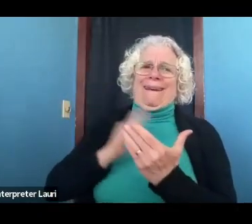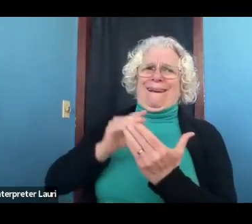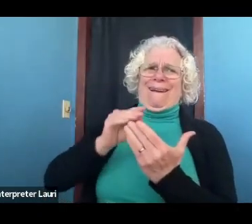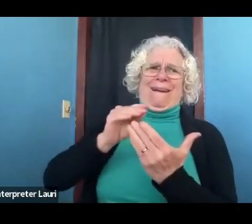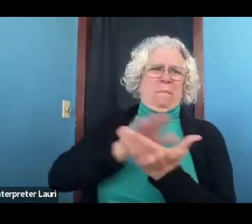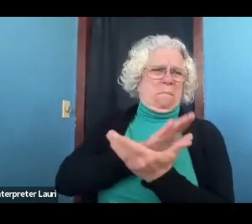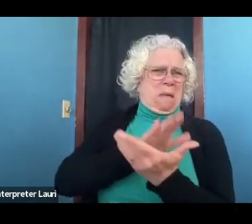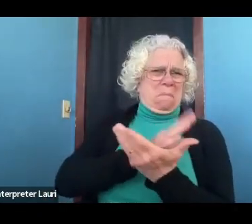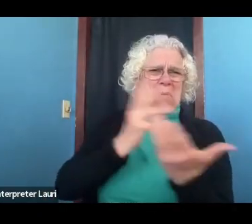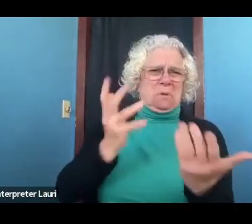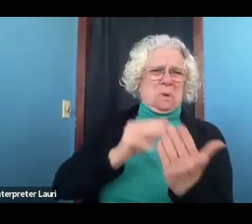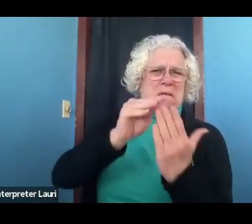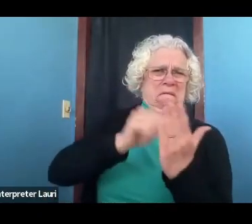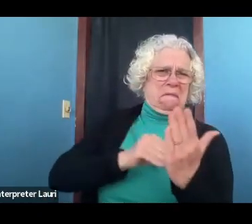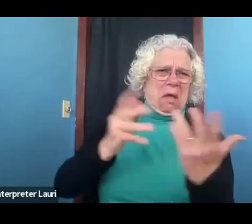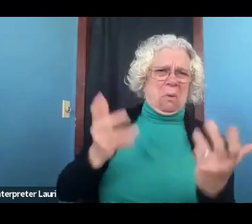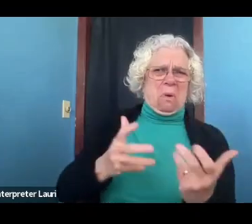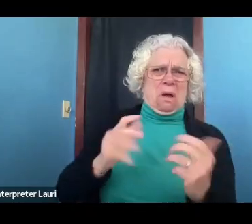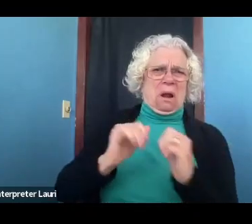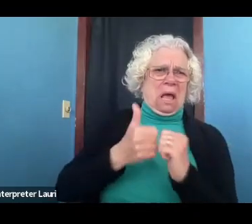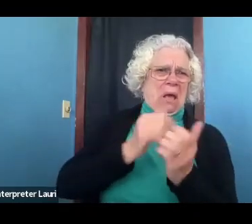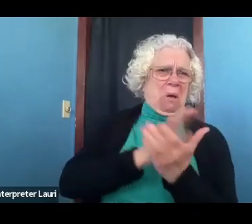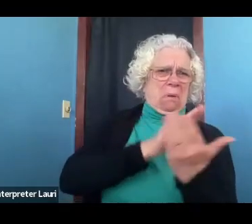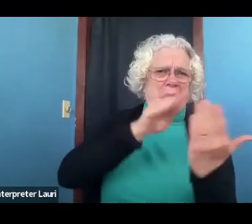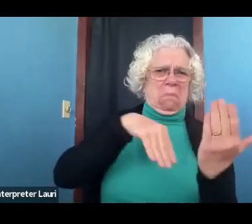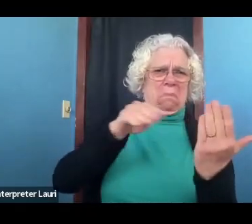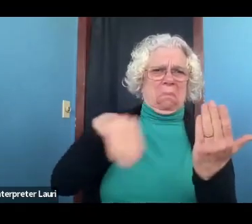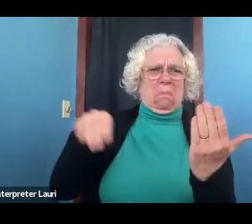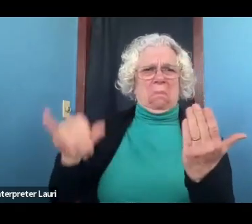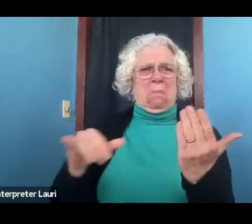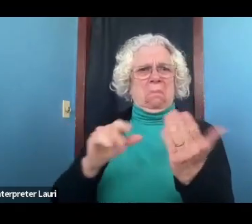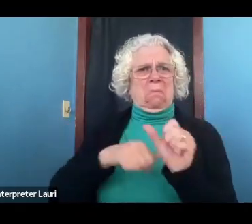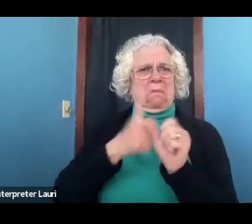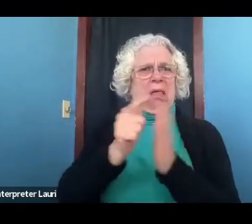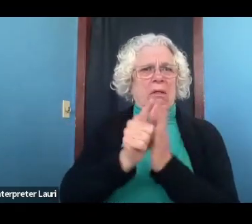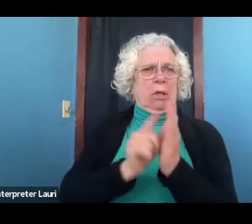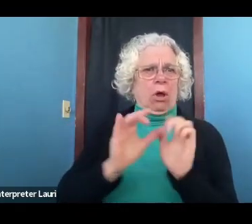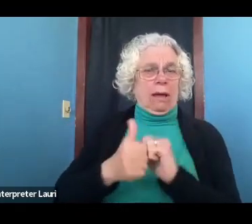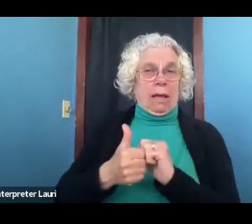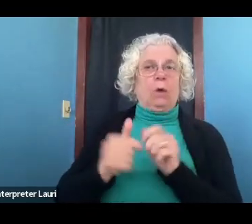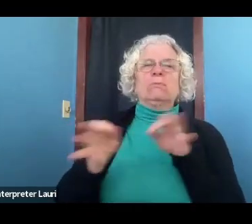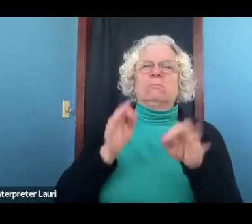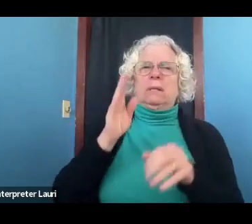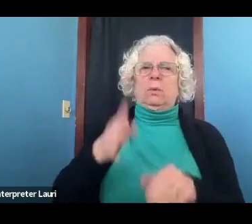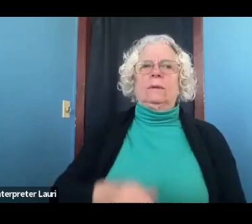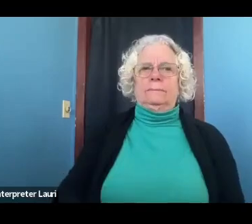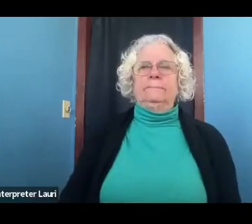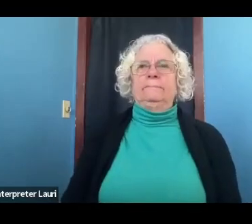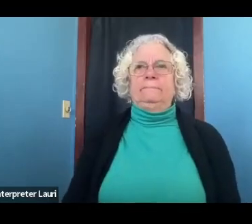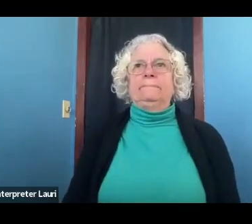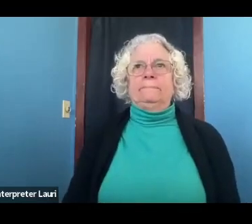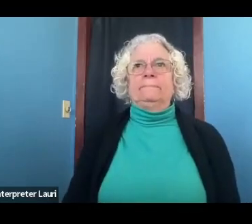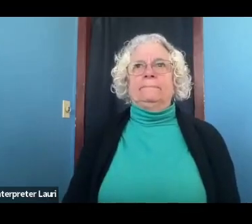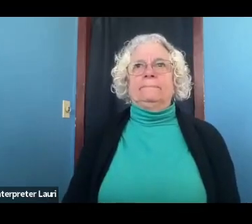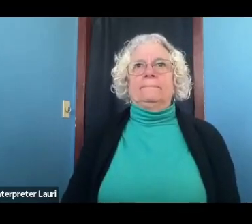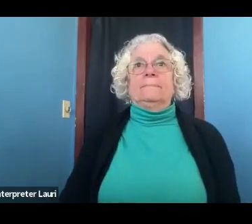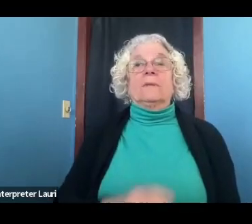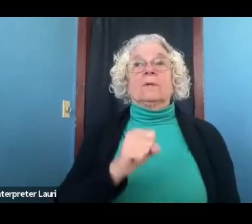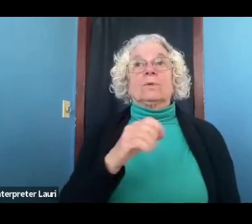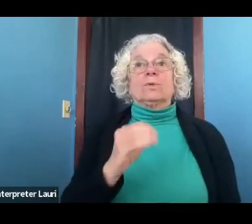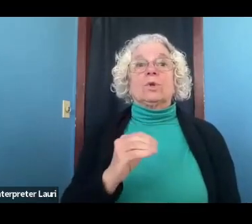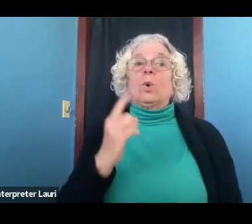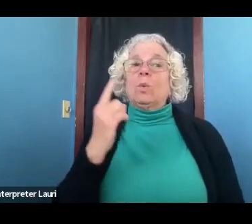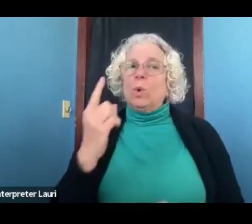in on the piece of paper to make it legal, and what do you do after with it? And we're going to take a look at just